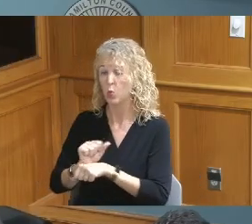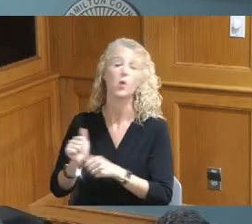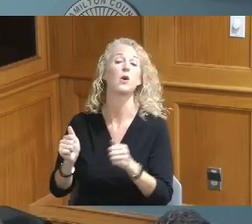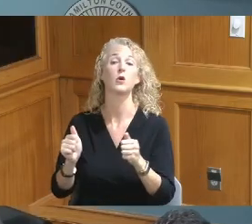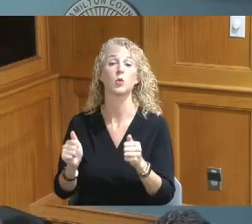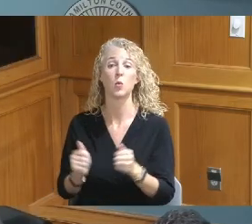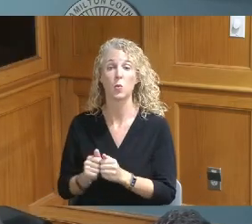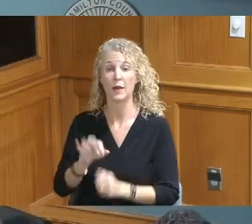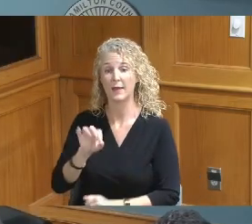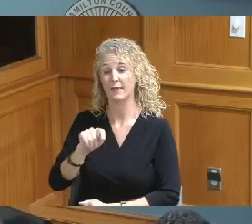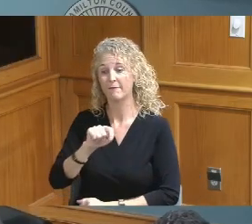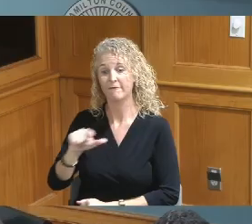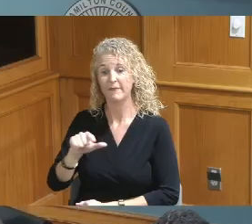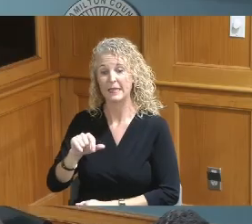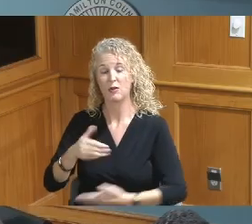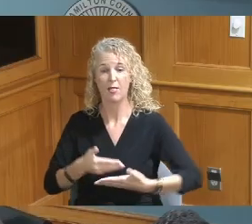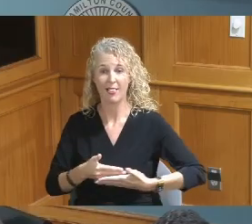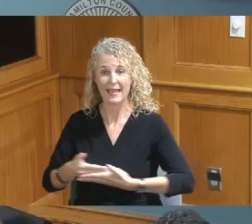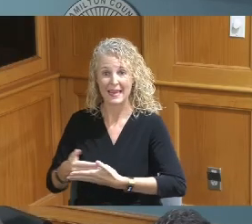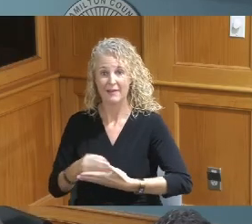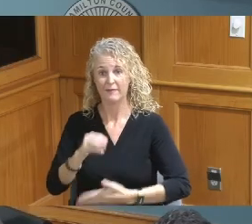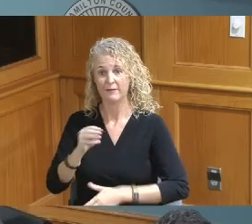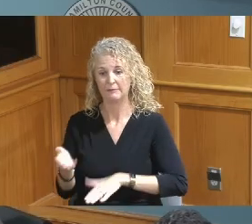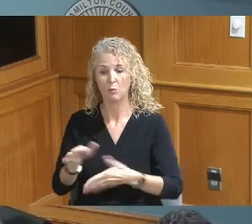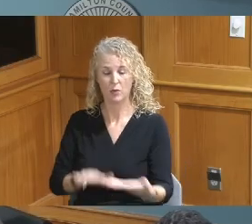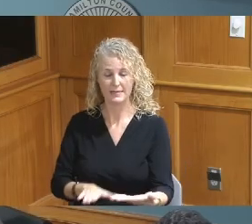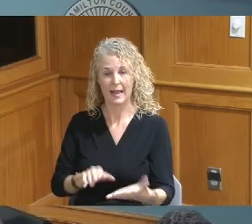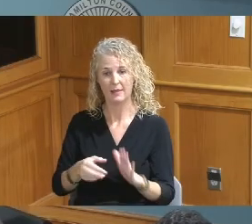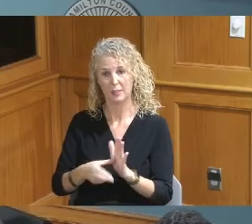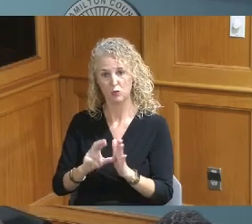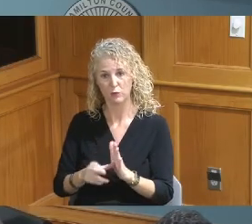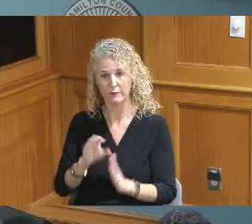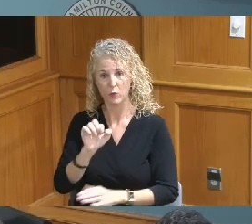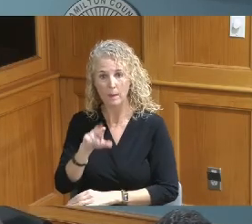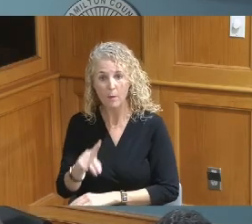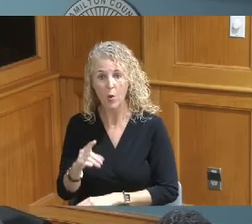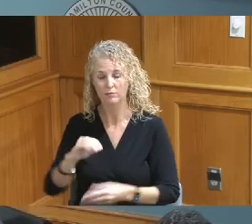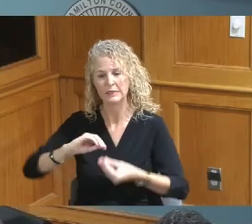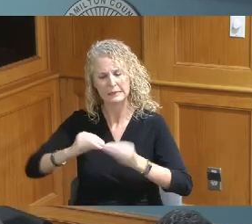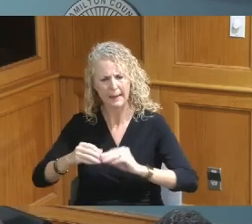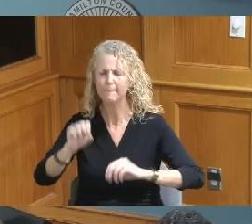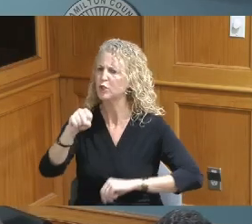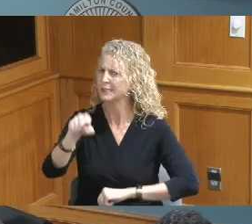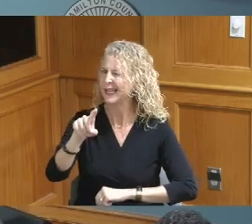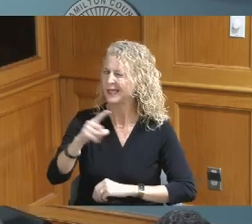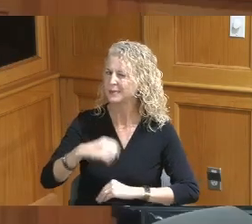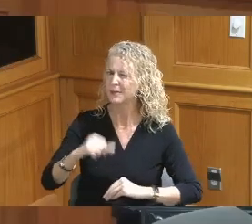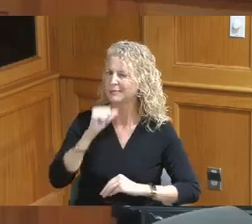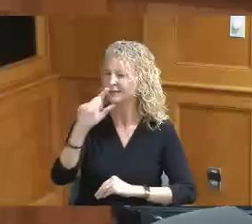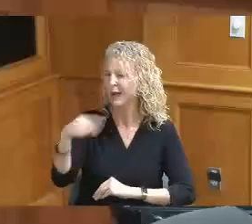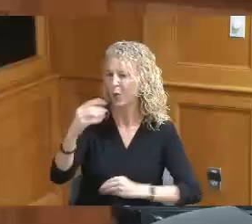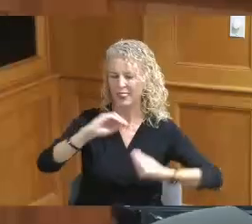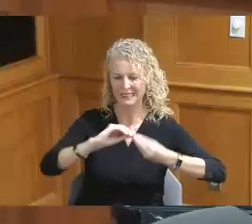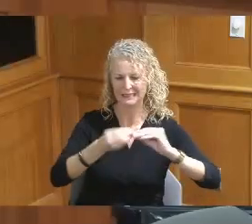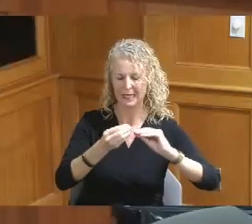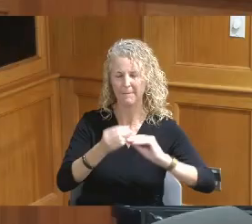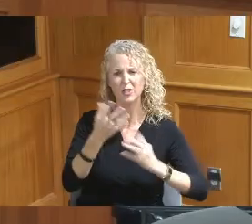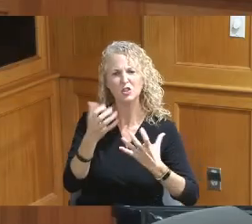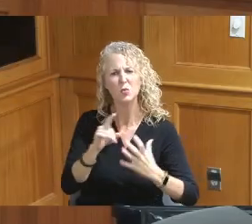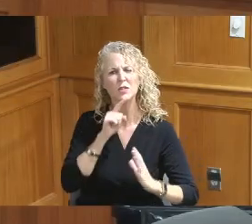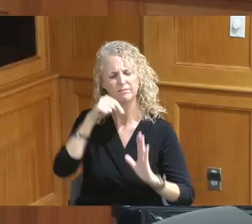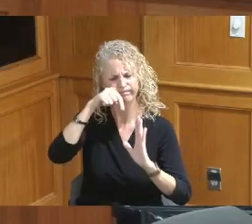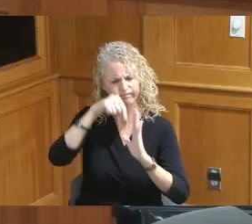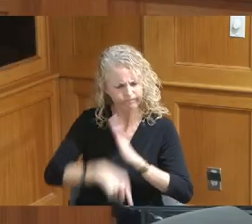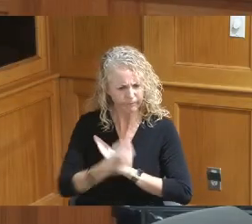Fetal Infant Mortality Review Board goes beyond collecting numbers. She delves into the circumstances surrounding